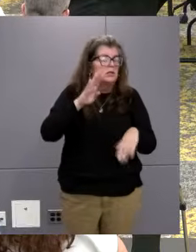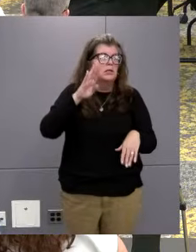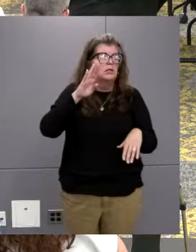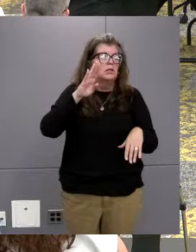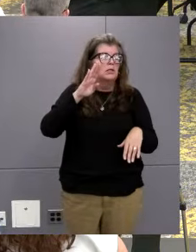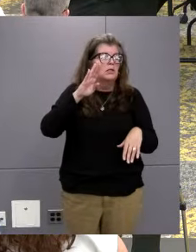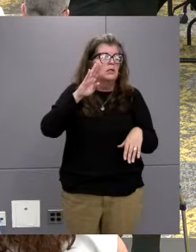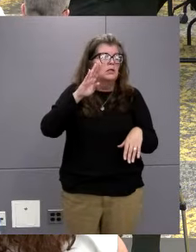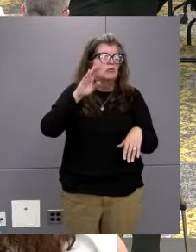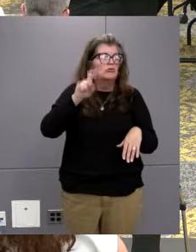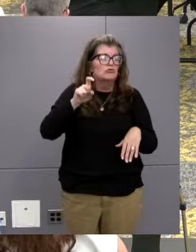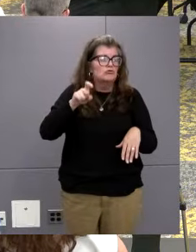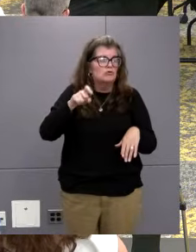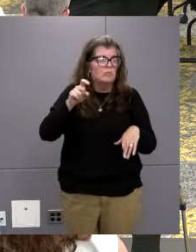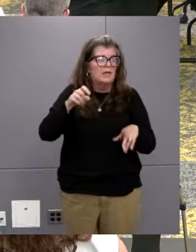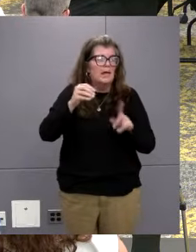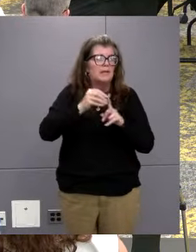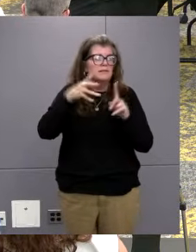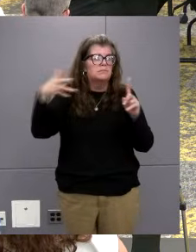expanding all security measures.